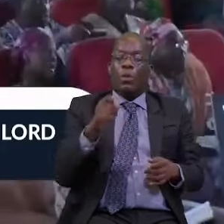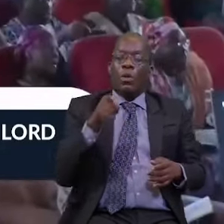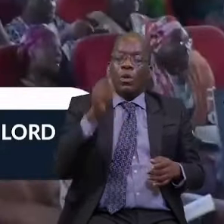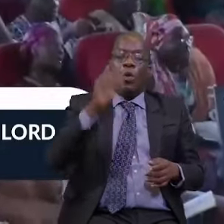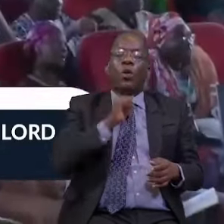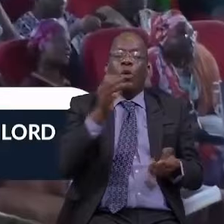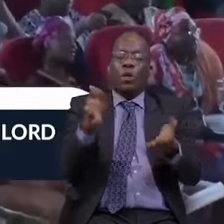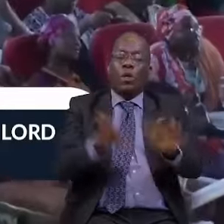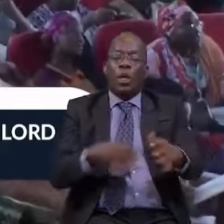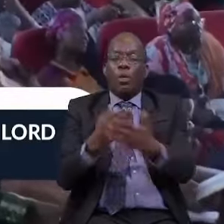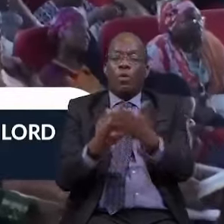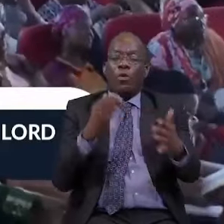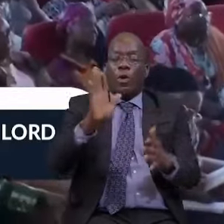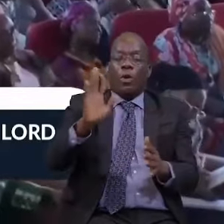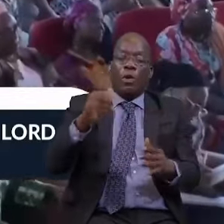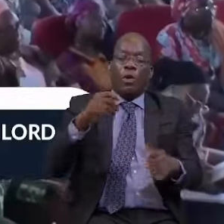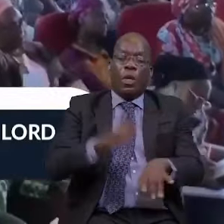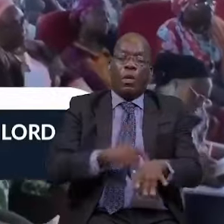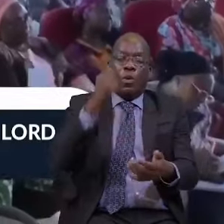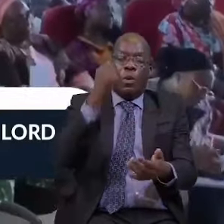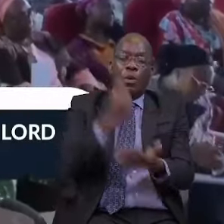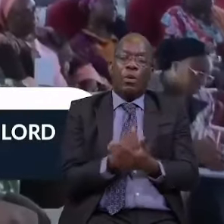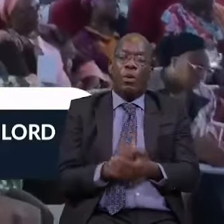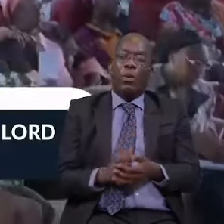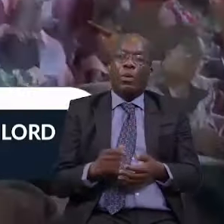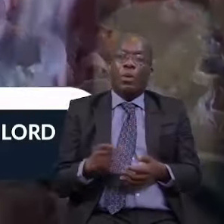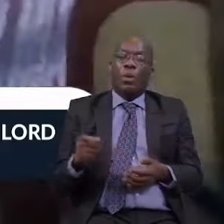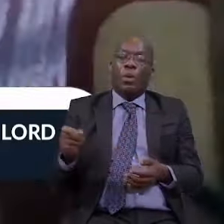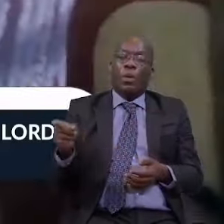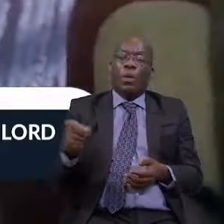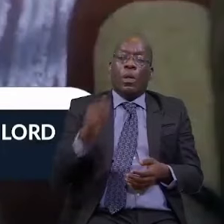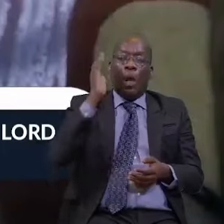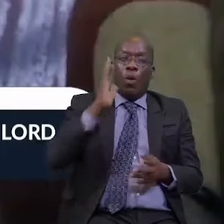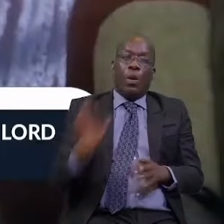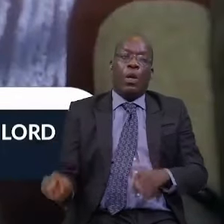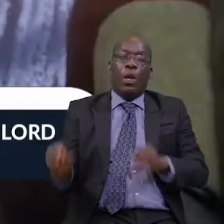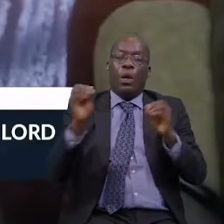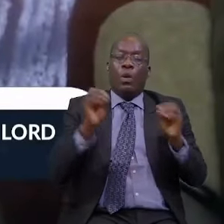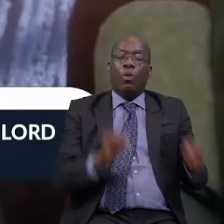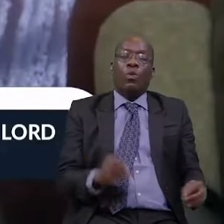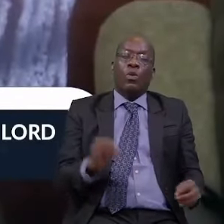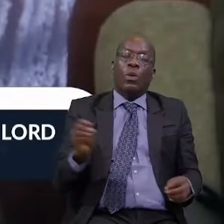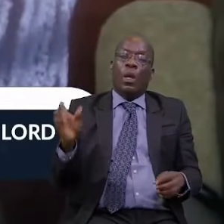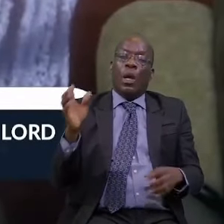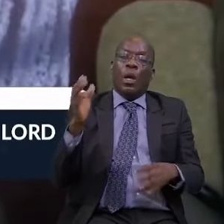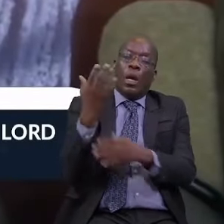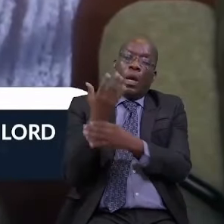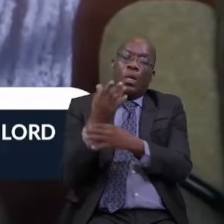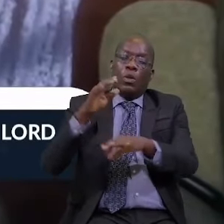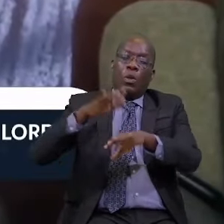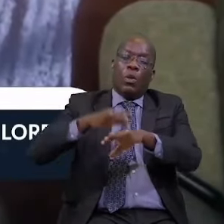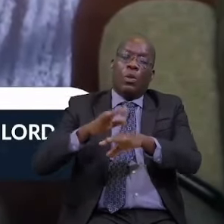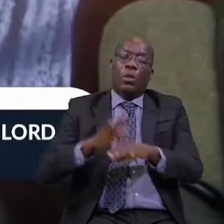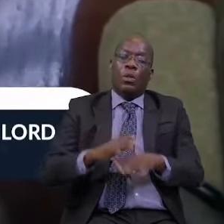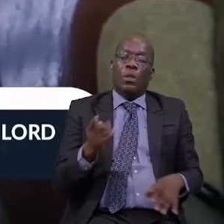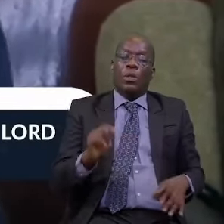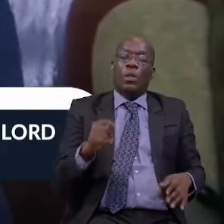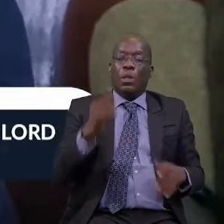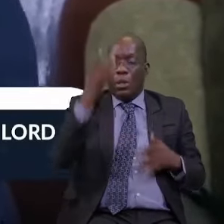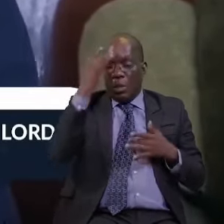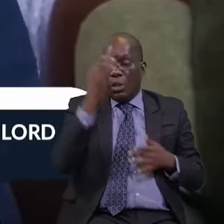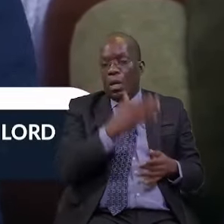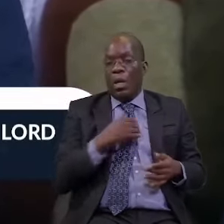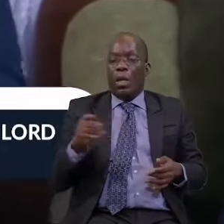time. They shall lay hands on the sick, and they shall recover.